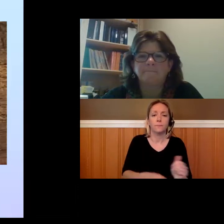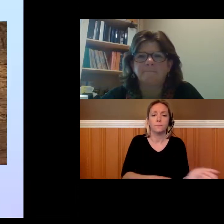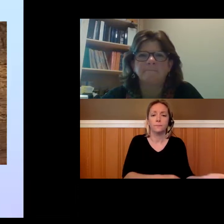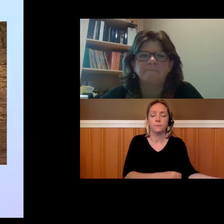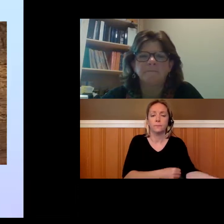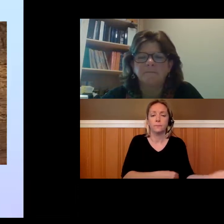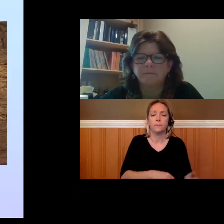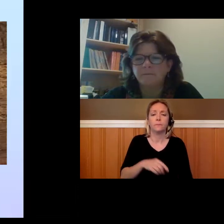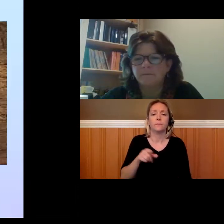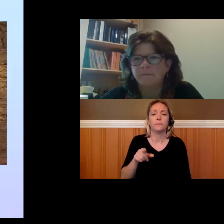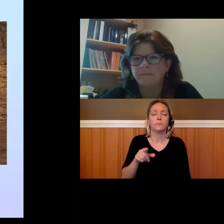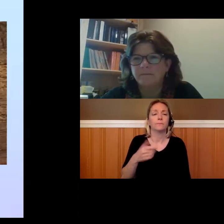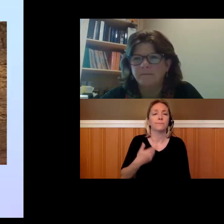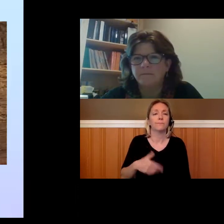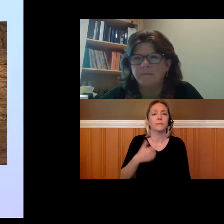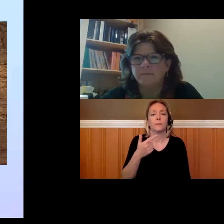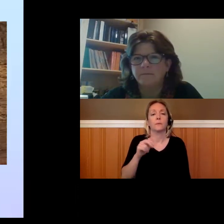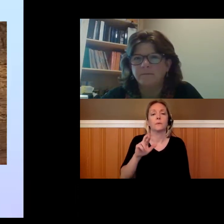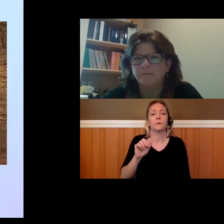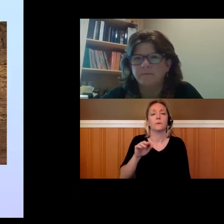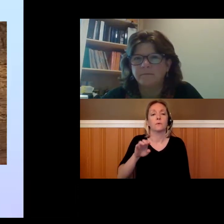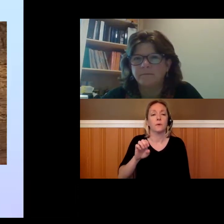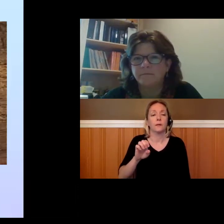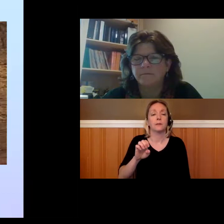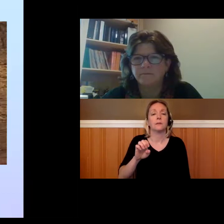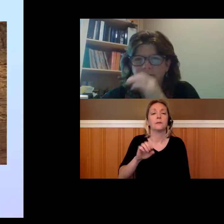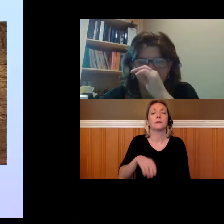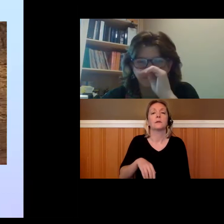It's Grace. I wrote what you're reading.